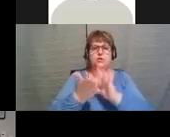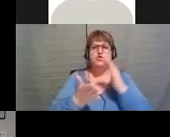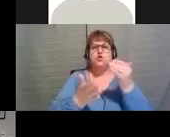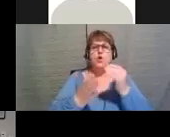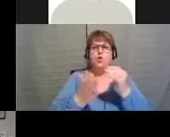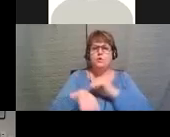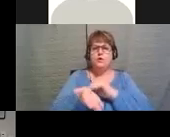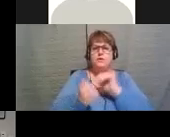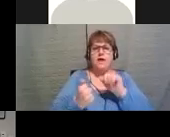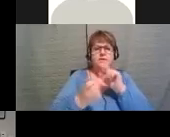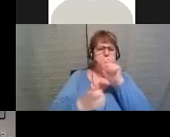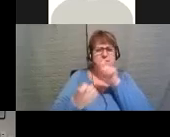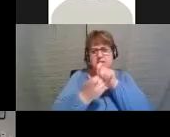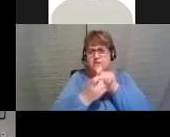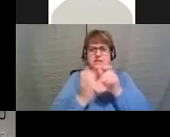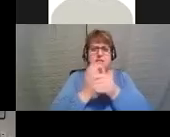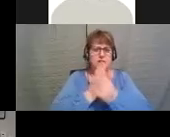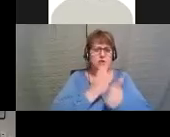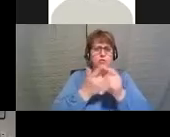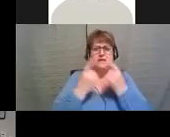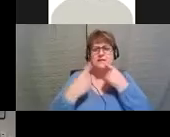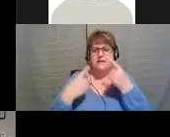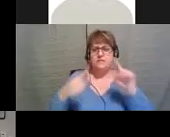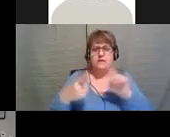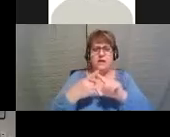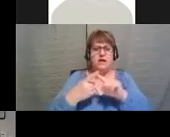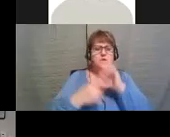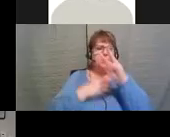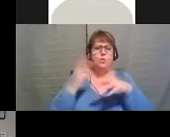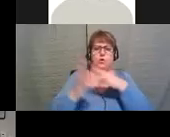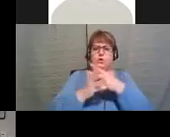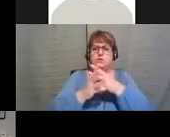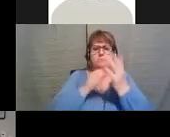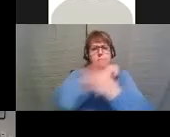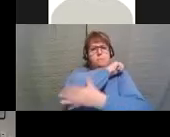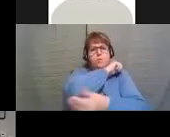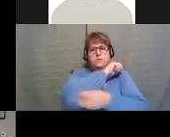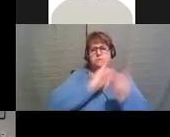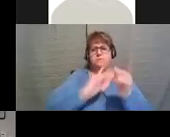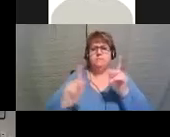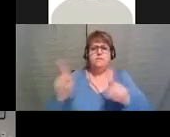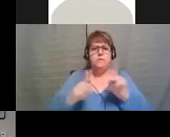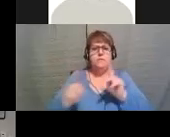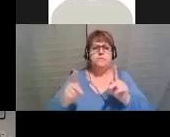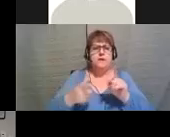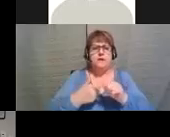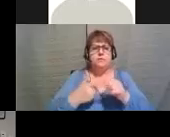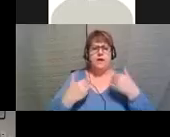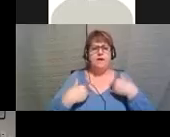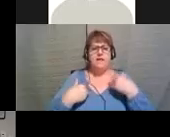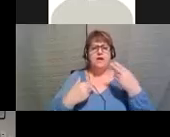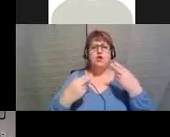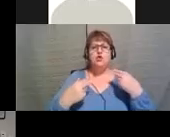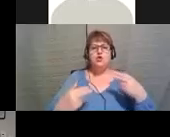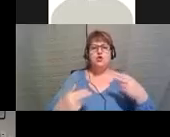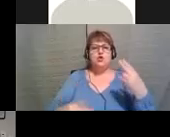they need to be successful in serving the world's most marginalized. Our biggest event of the year is the Humanitarian Health Conference.